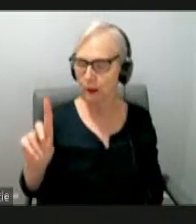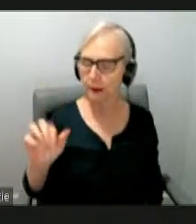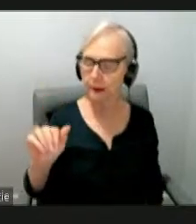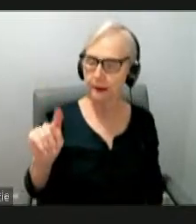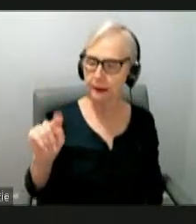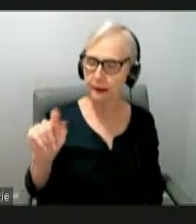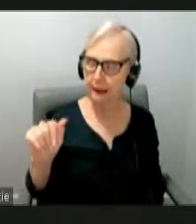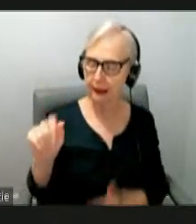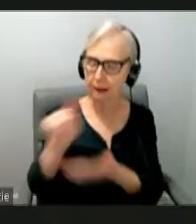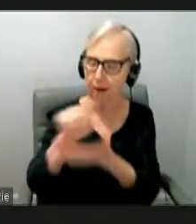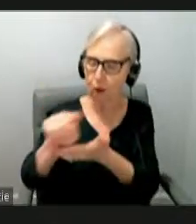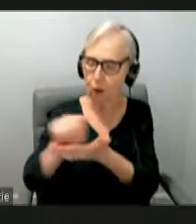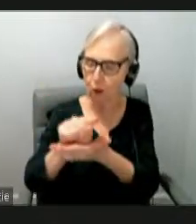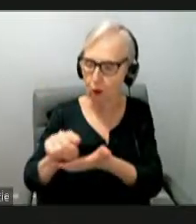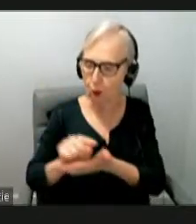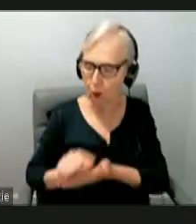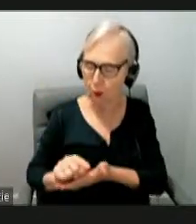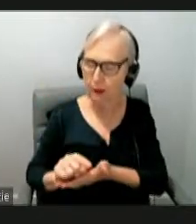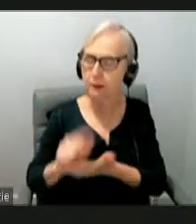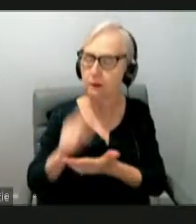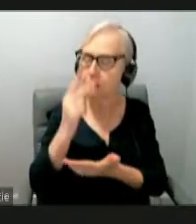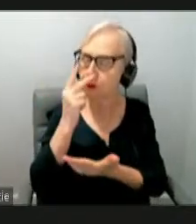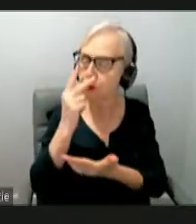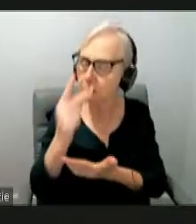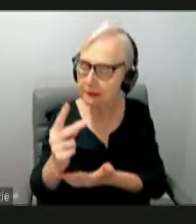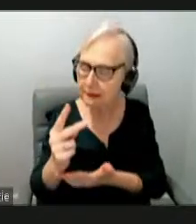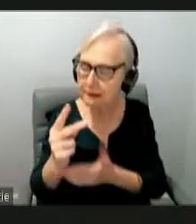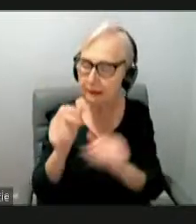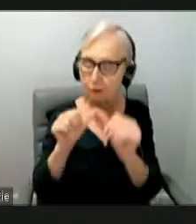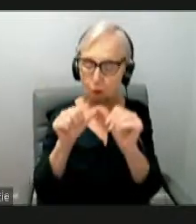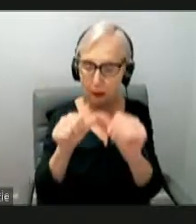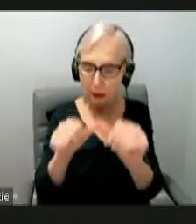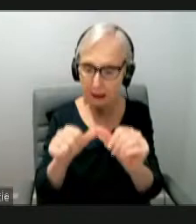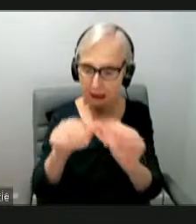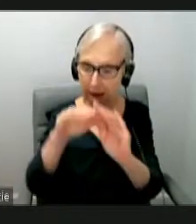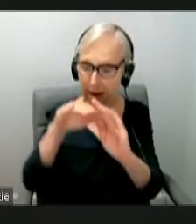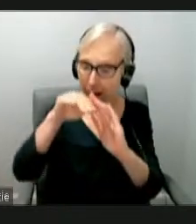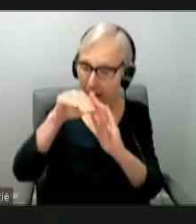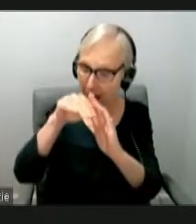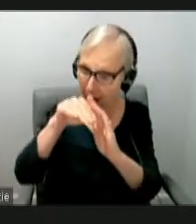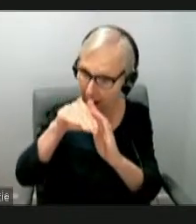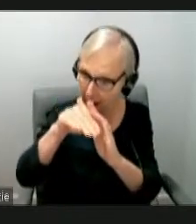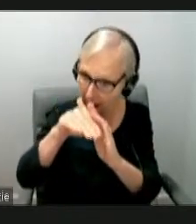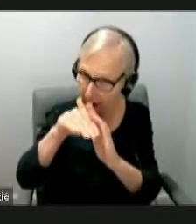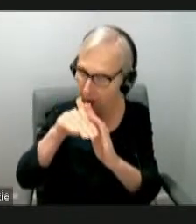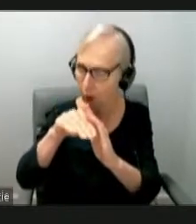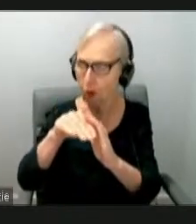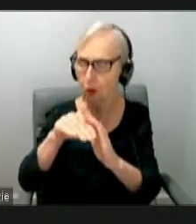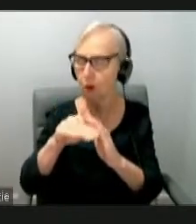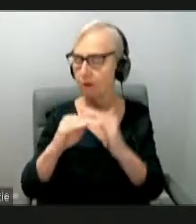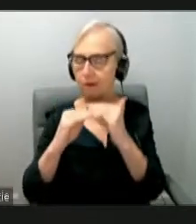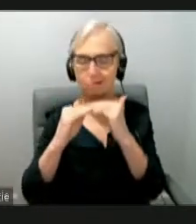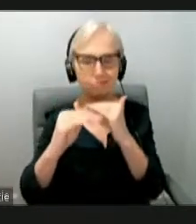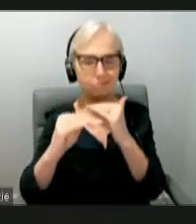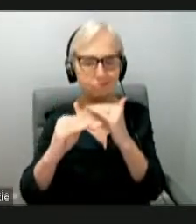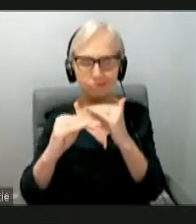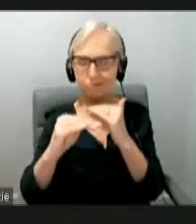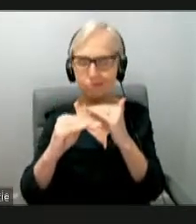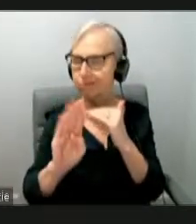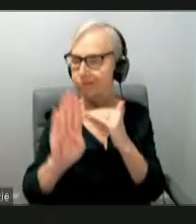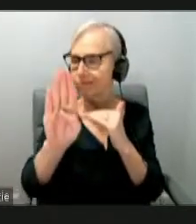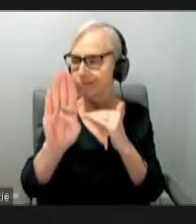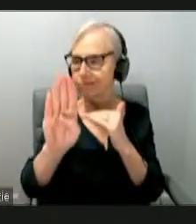through the week this week and into next week to see if we continue to potentially see a decline or if things are going to look more like a plateau